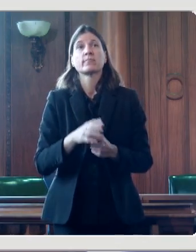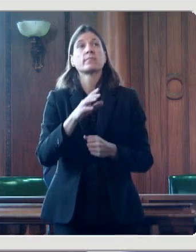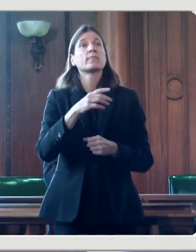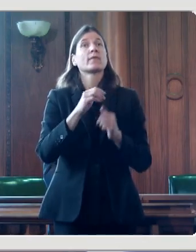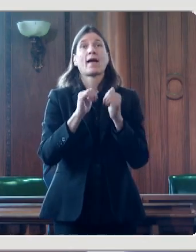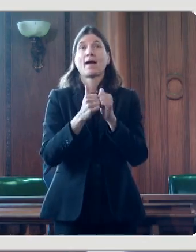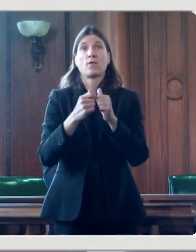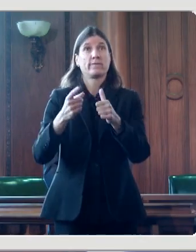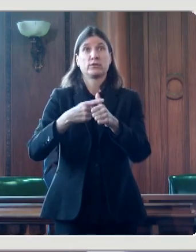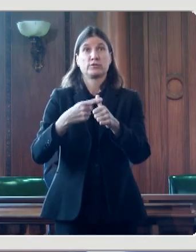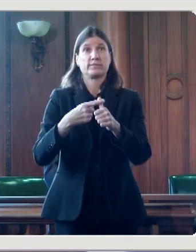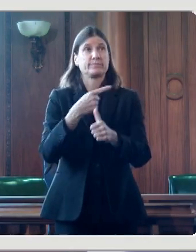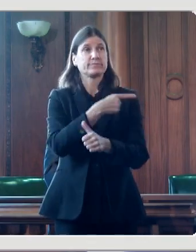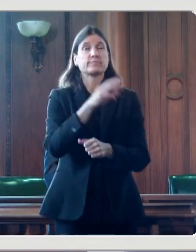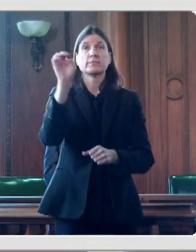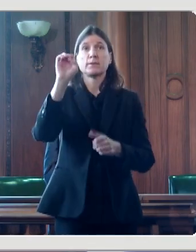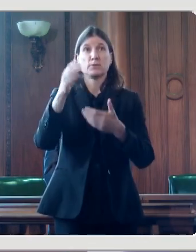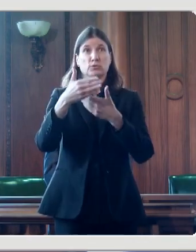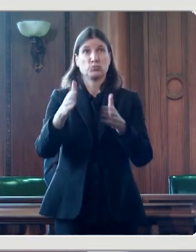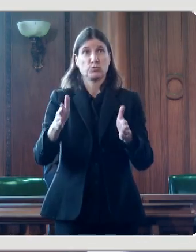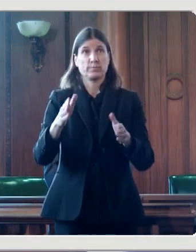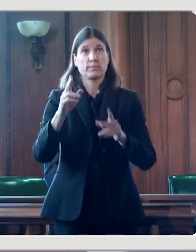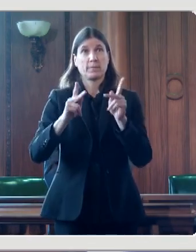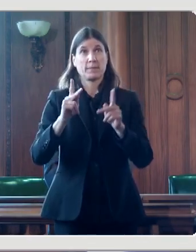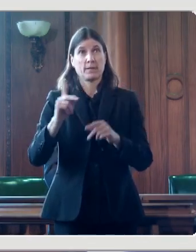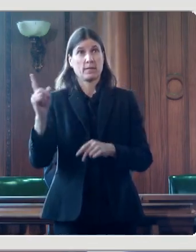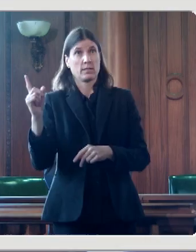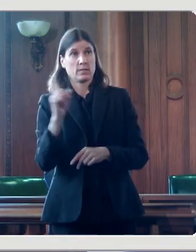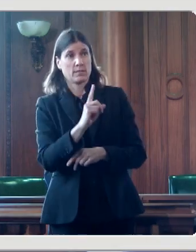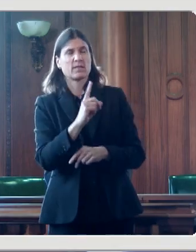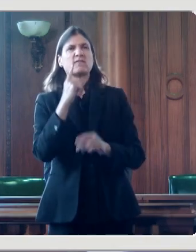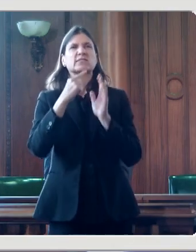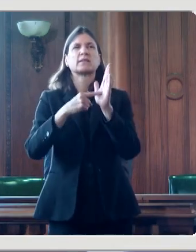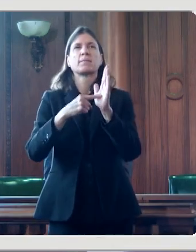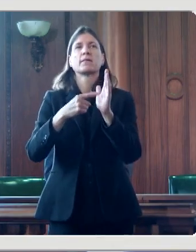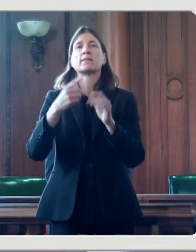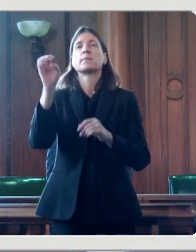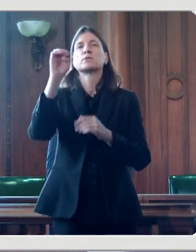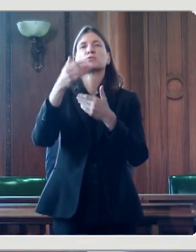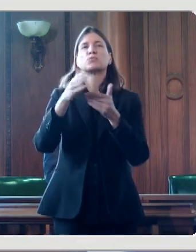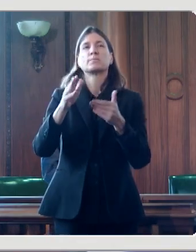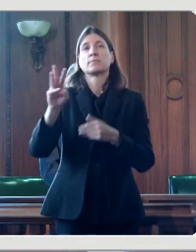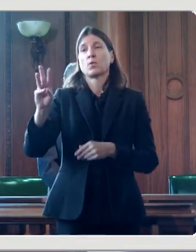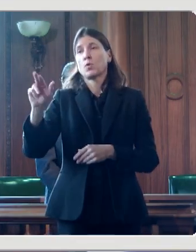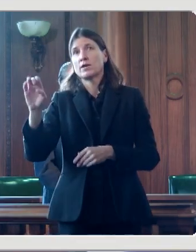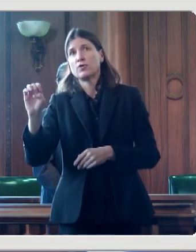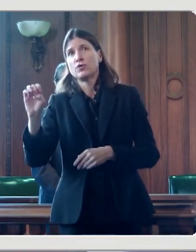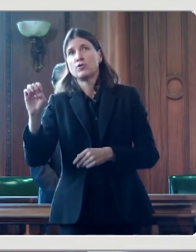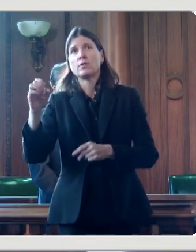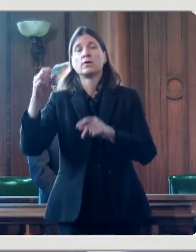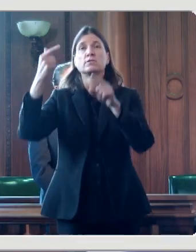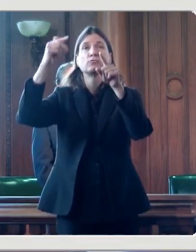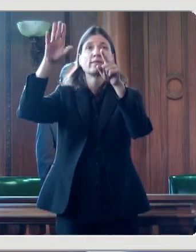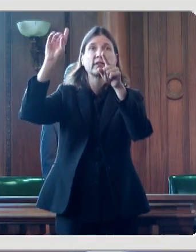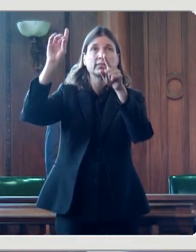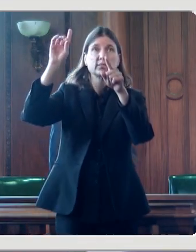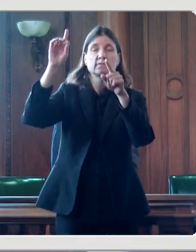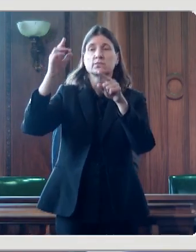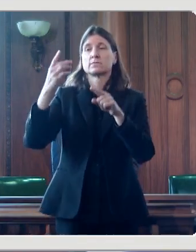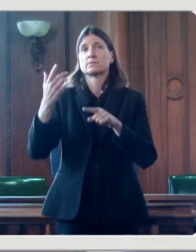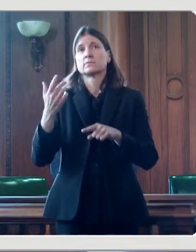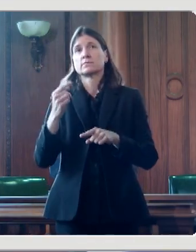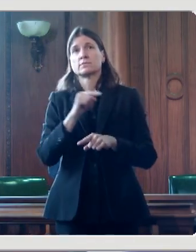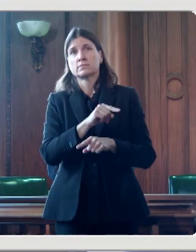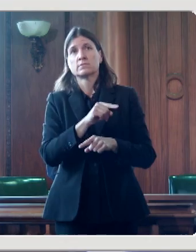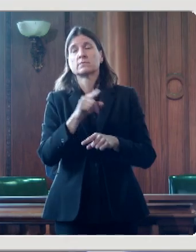our community hospitals, and if they're adjudged to be relatively low risk and not likely to need critical care, they may be kept there.